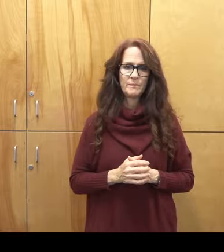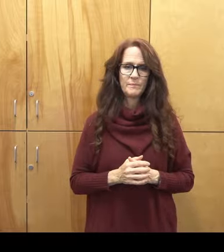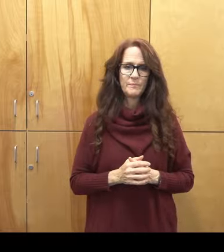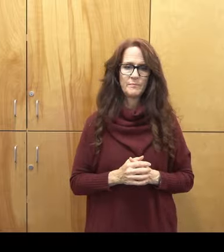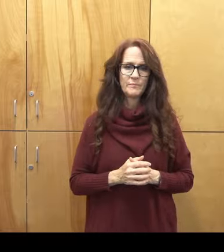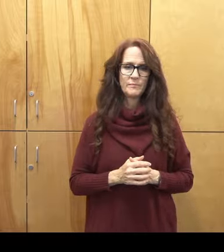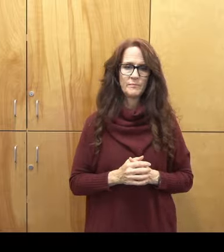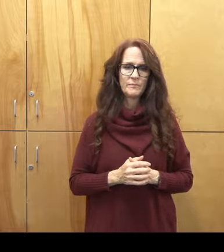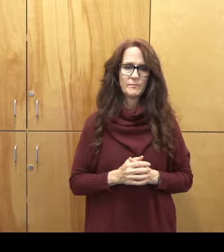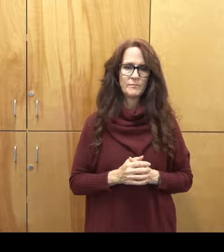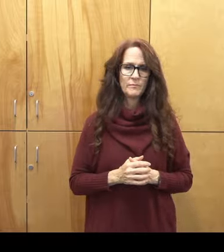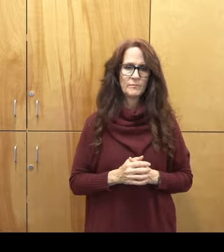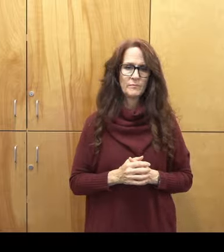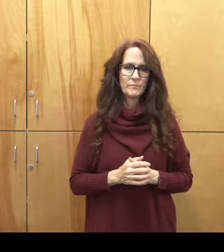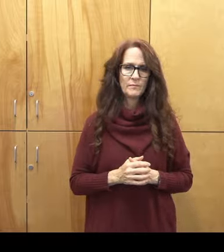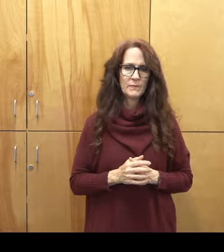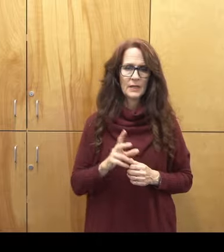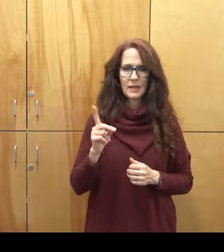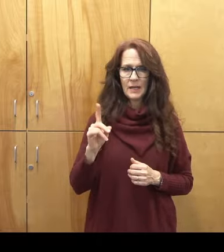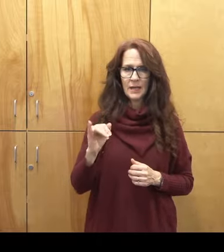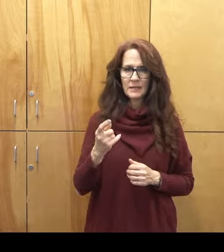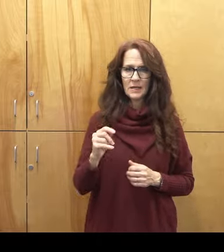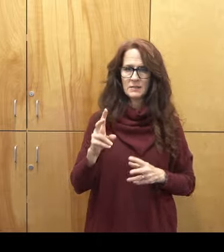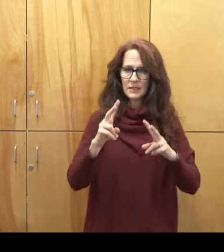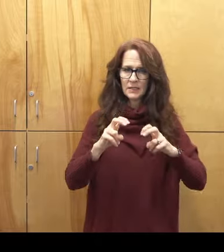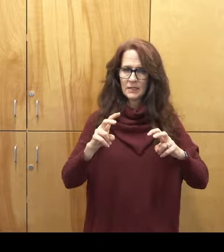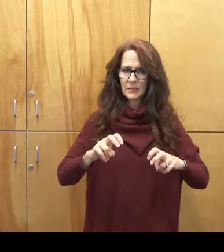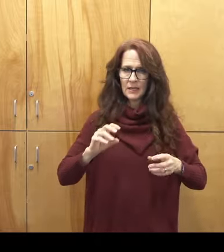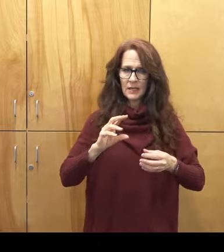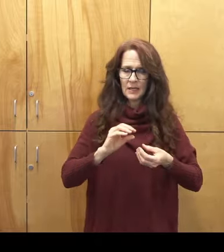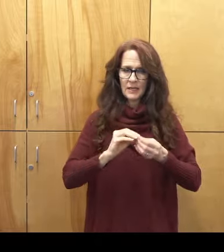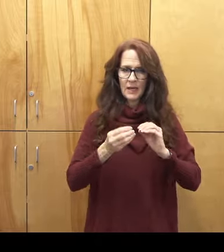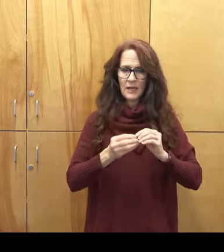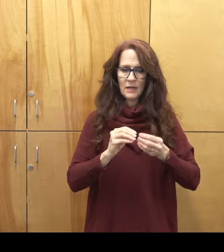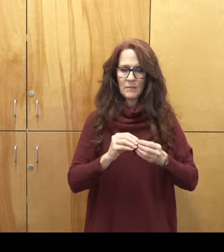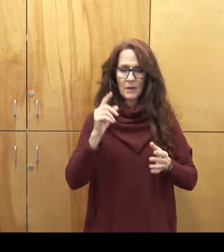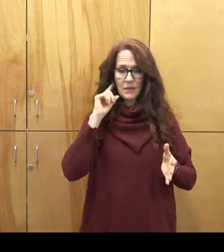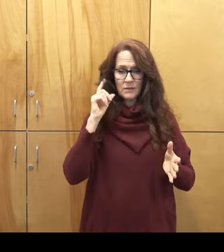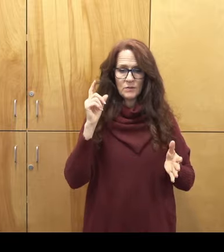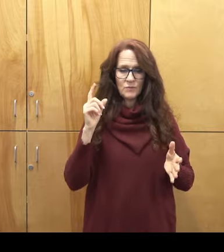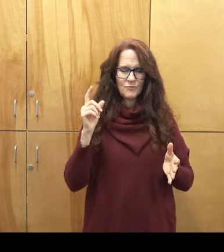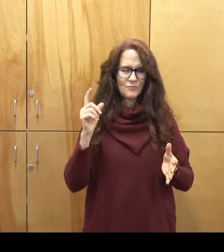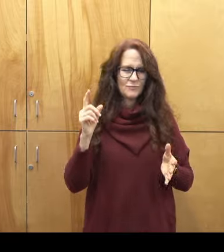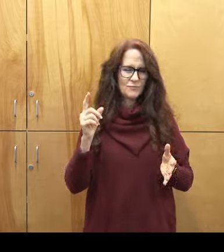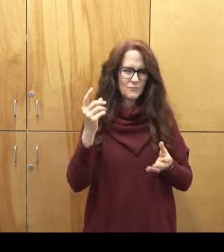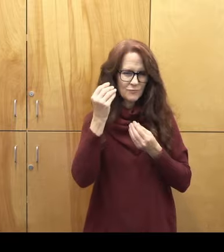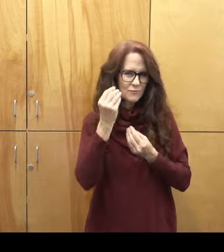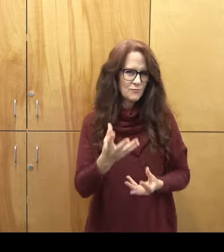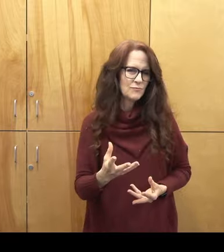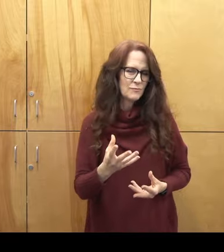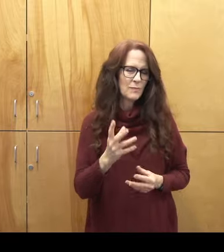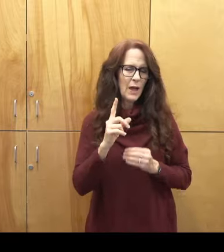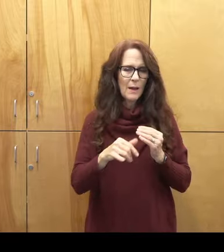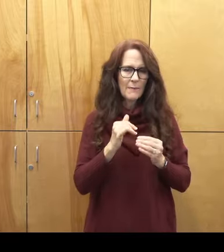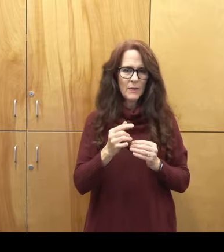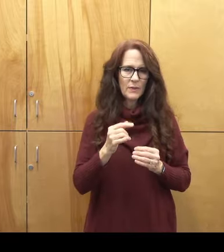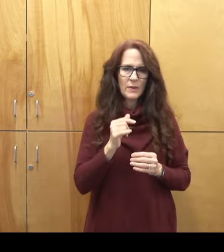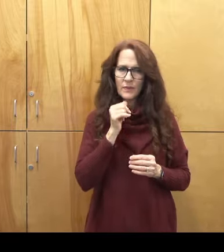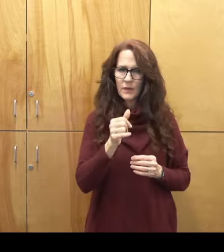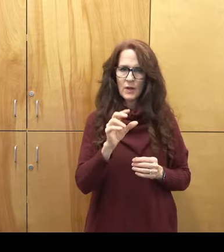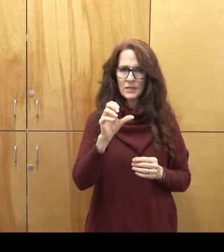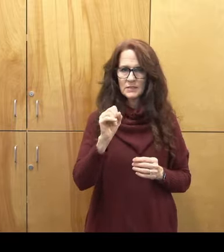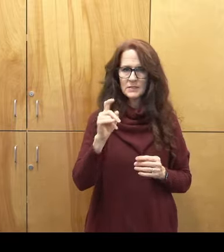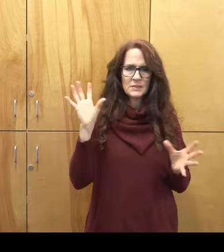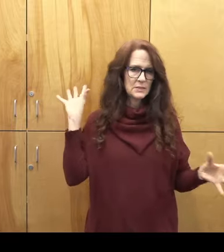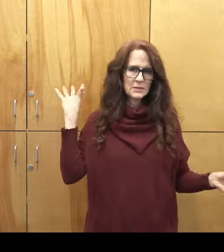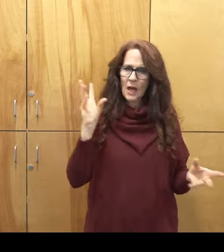again, it's diagnostic data. And so something to note about diagnostic assessments are that they're not summative. It just